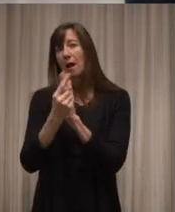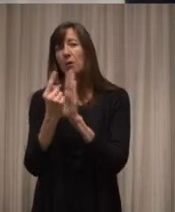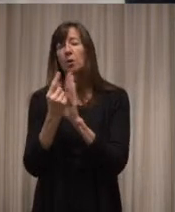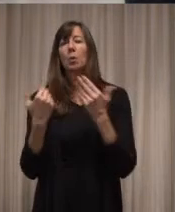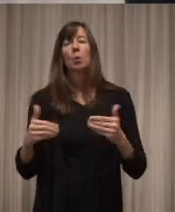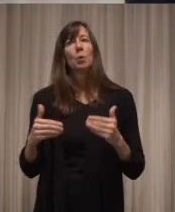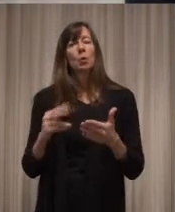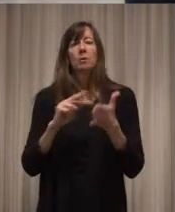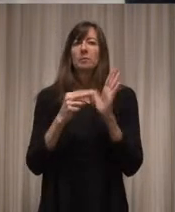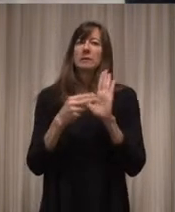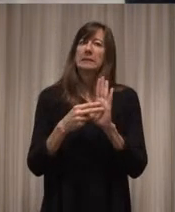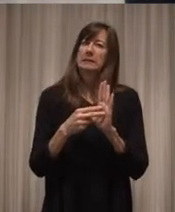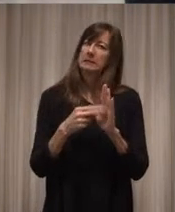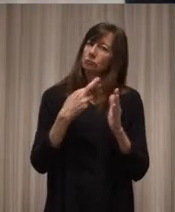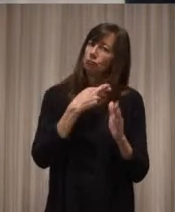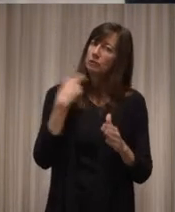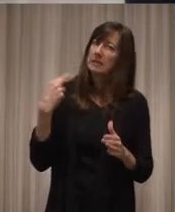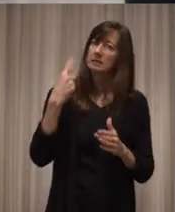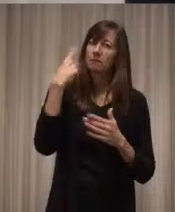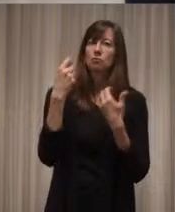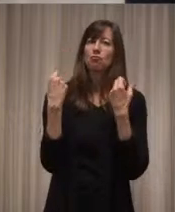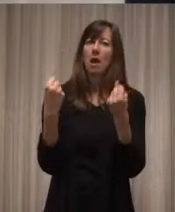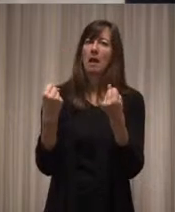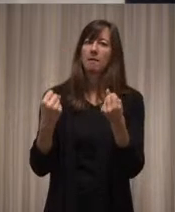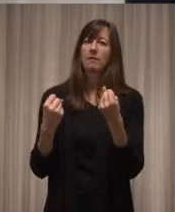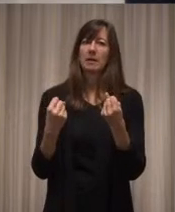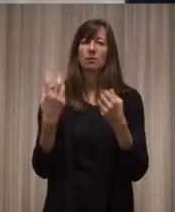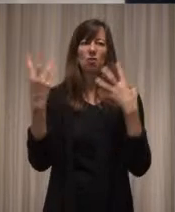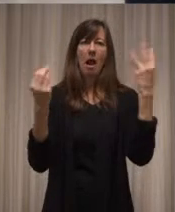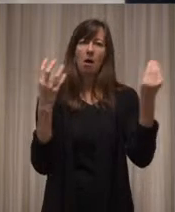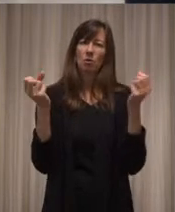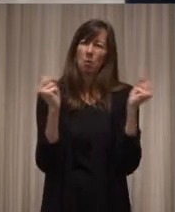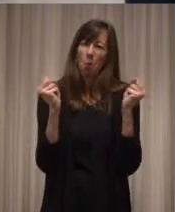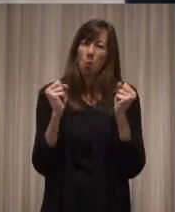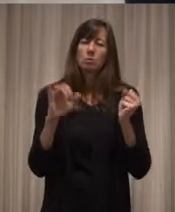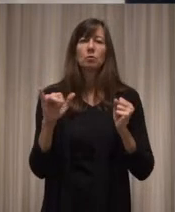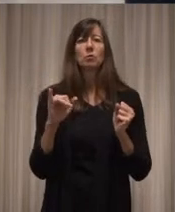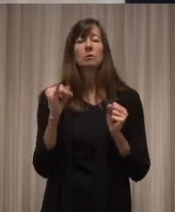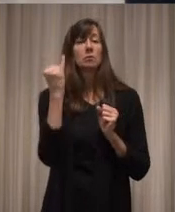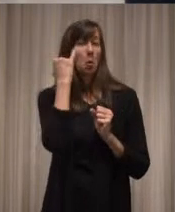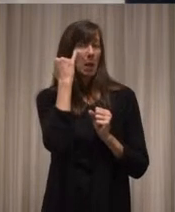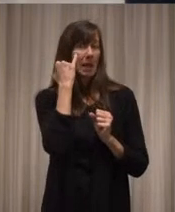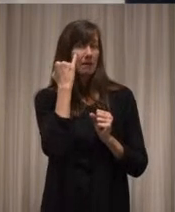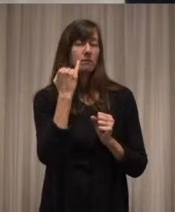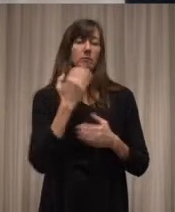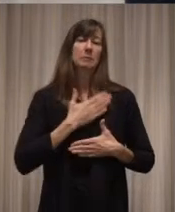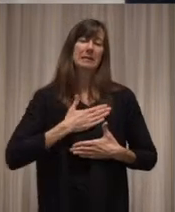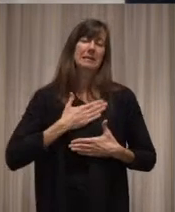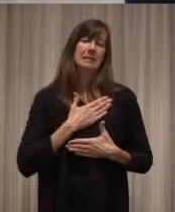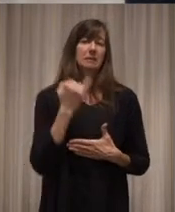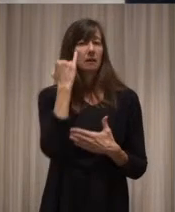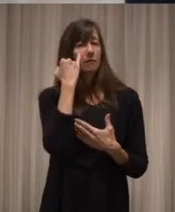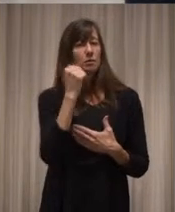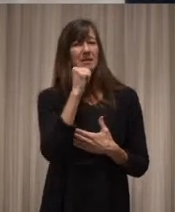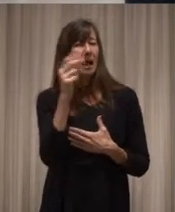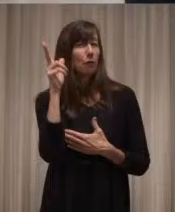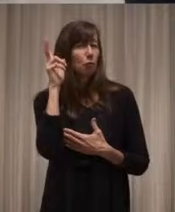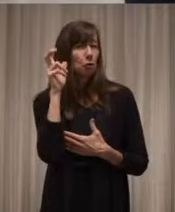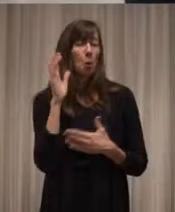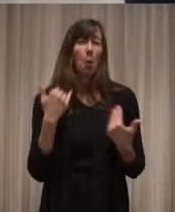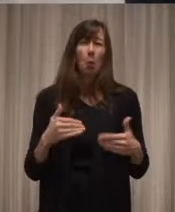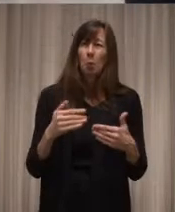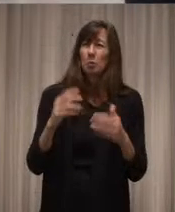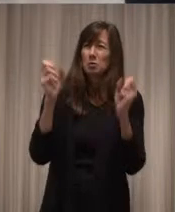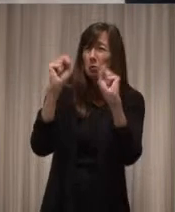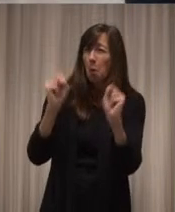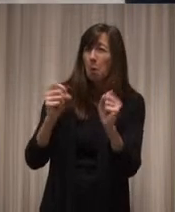out and about, not to mention the cold temperatures. So please, if you haven't heard of the storm, you probably have, start planning and